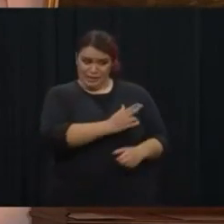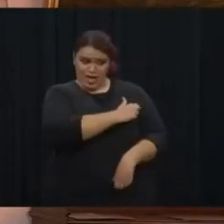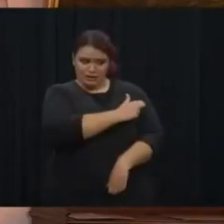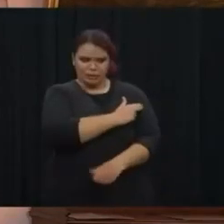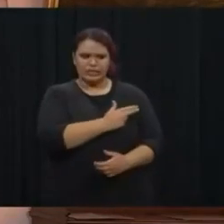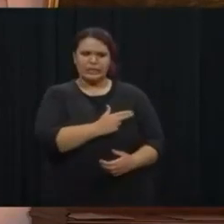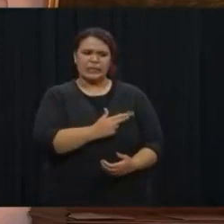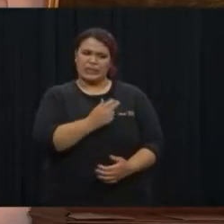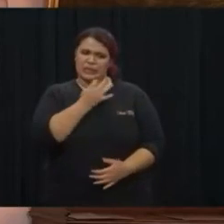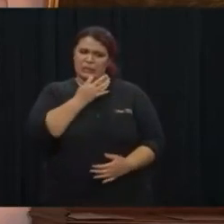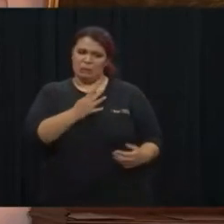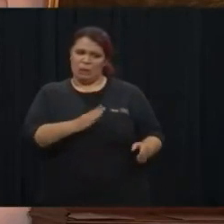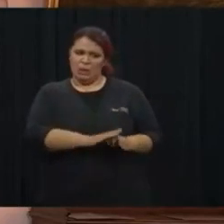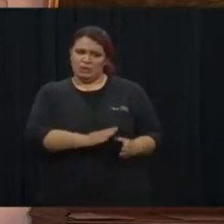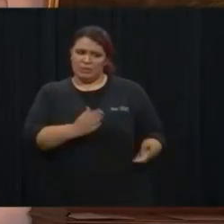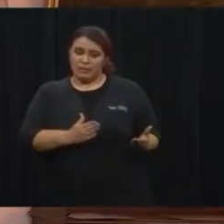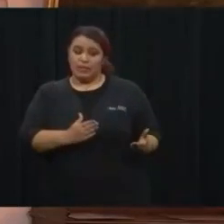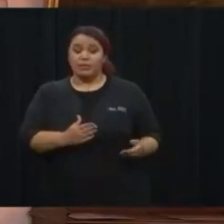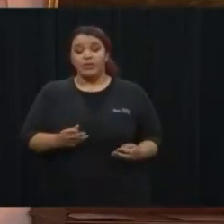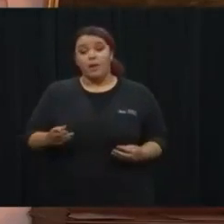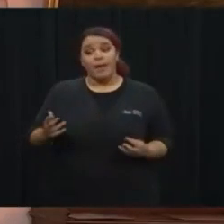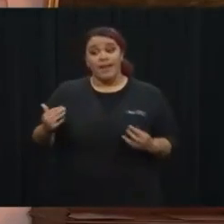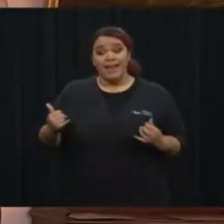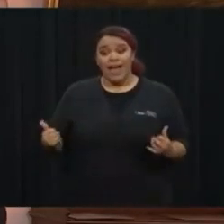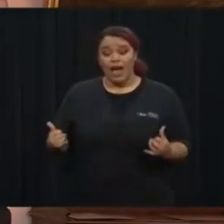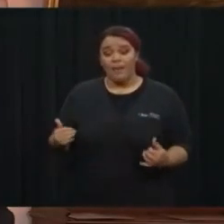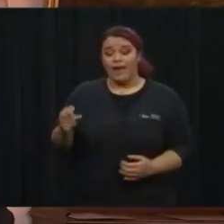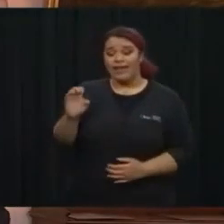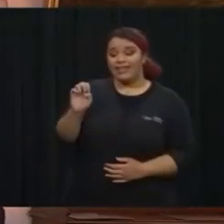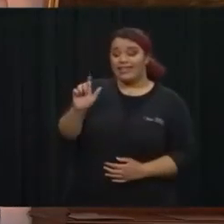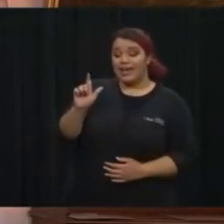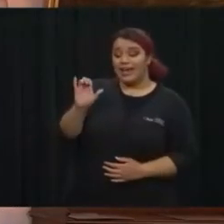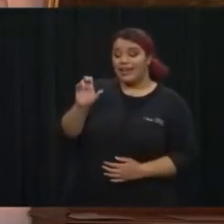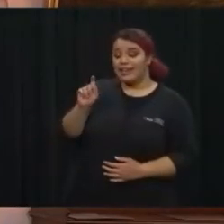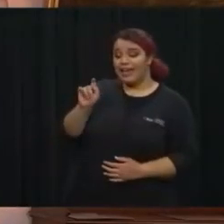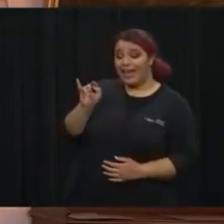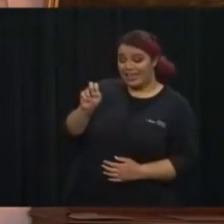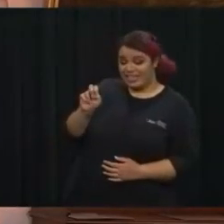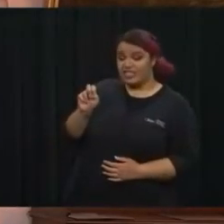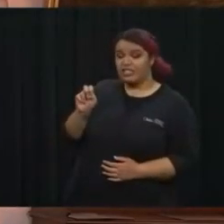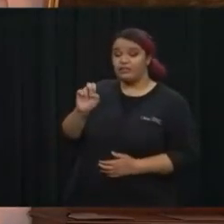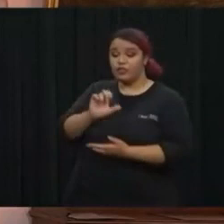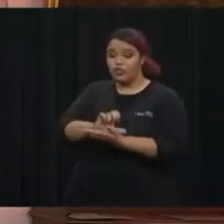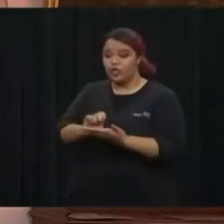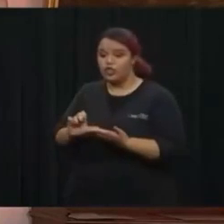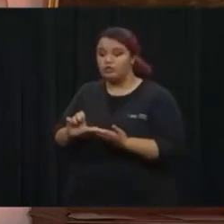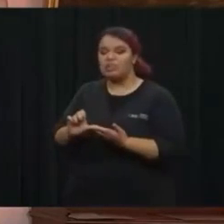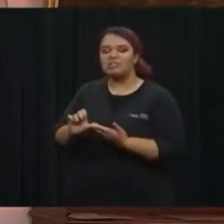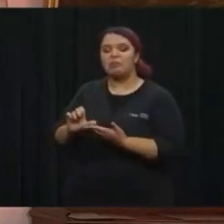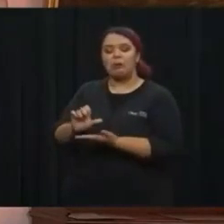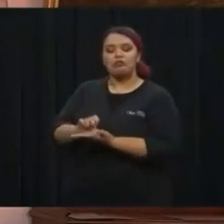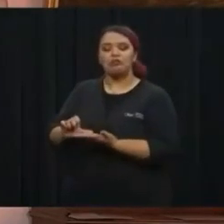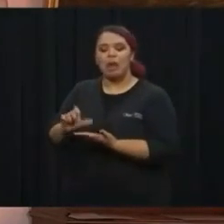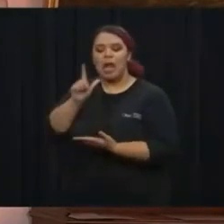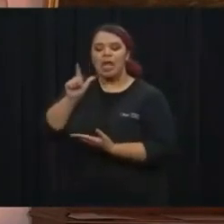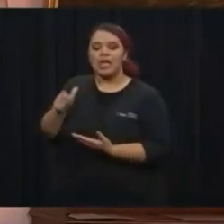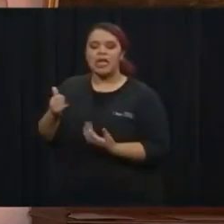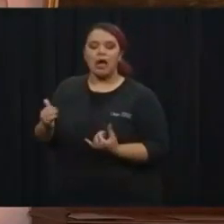Dr. Acton take that. I mean, one of the things I've talked about is at the request of the hospitals, the National Guard is erecting some